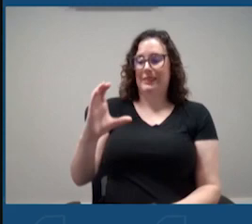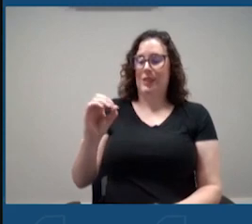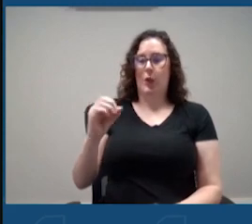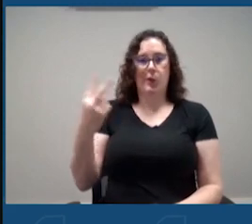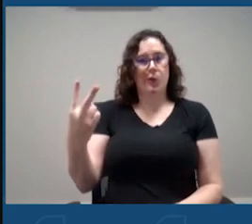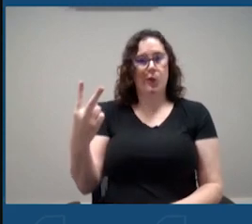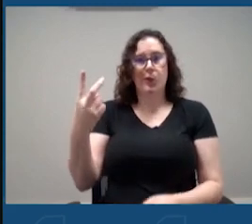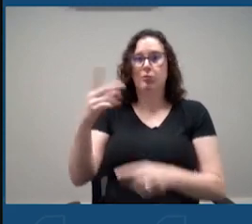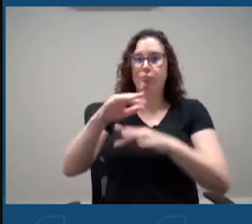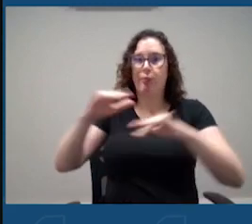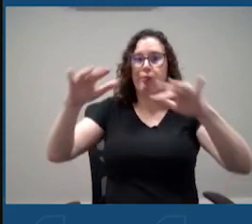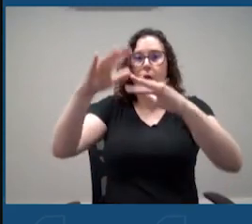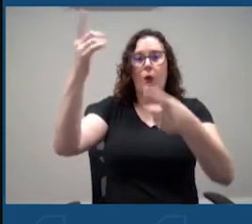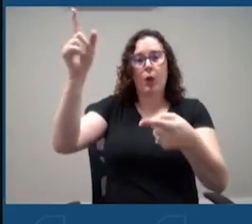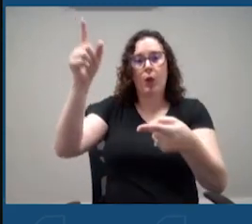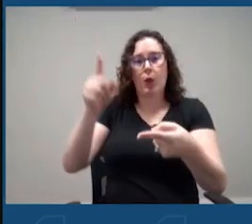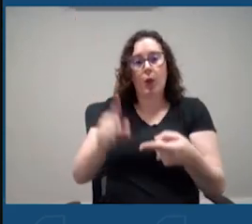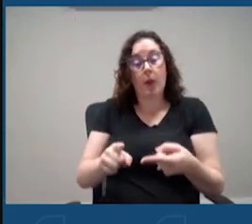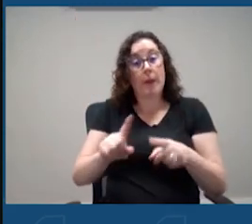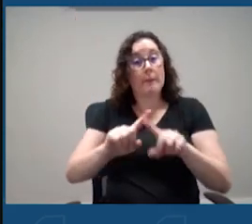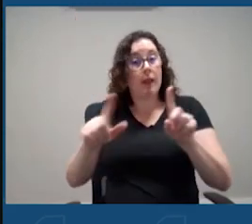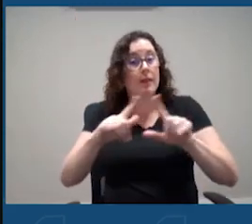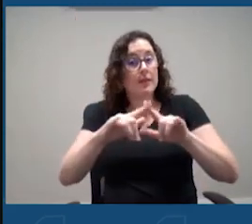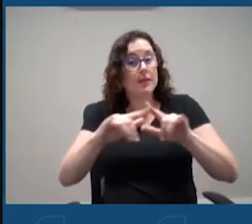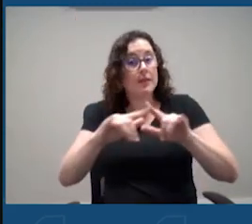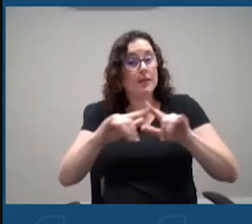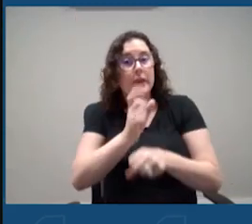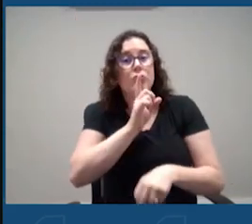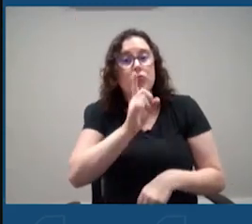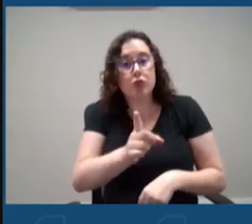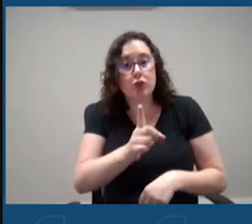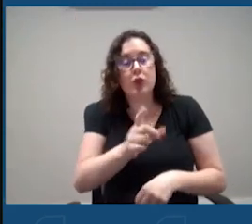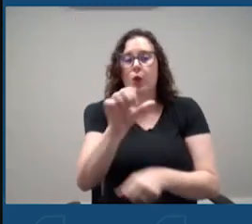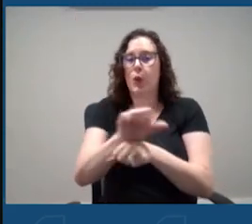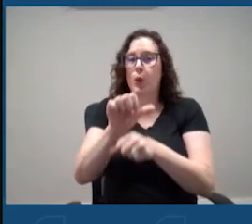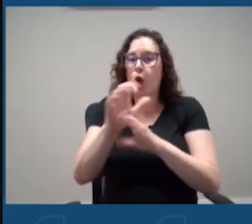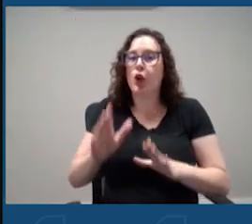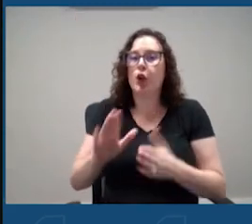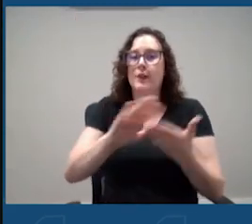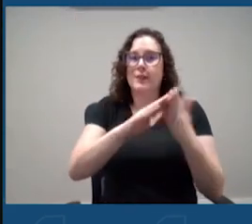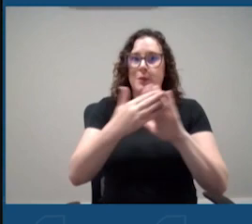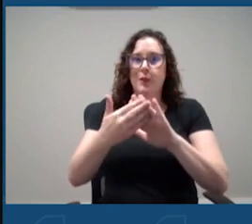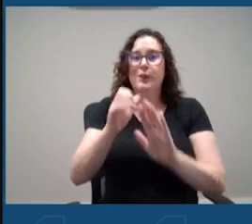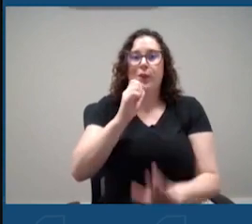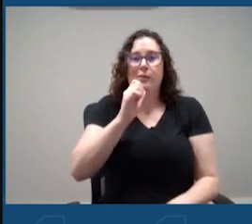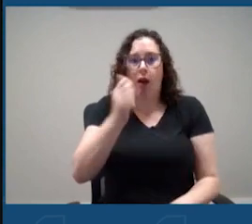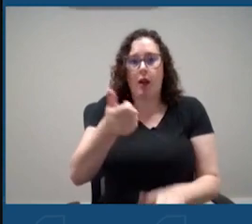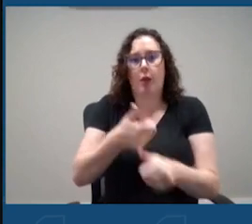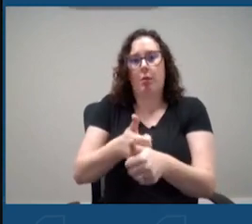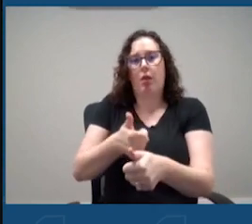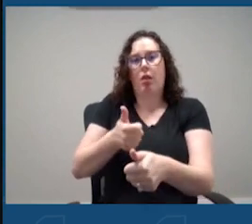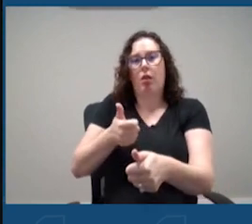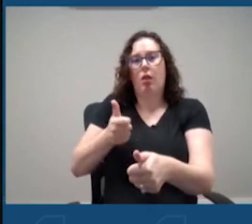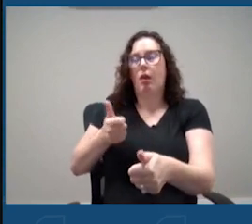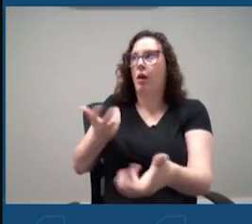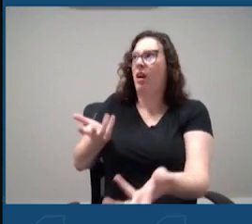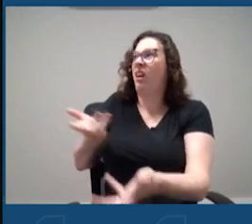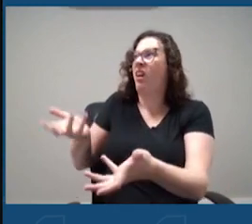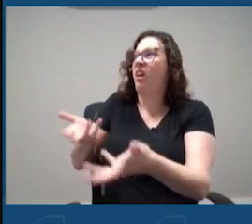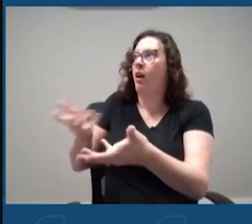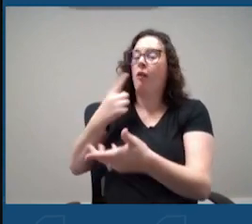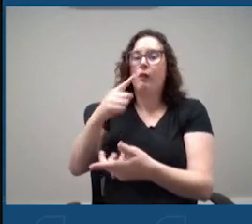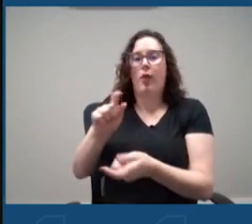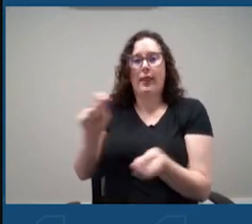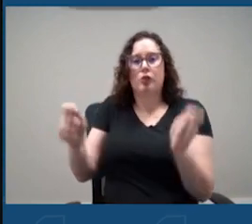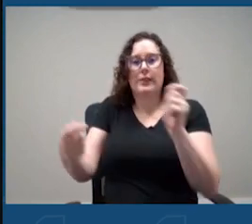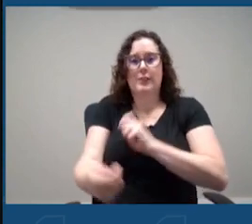while ensuring that our workers and our communities are not going to get left behind in the climate transition. And so